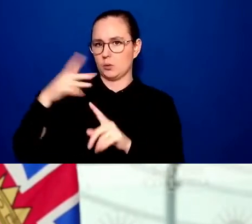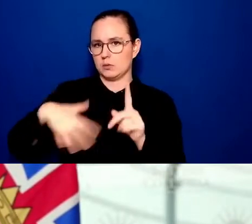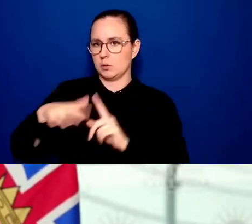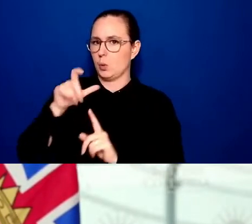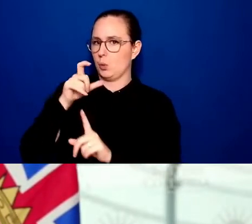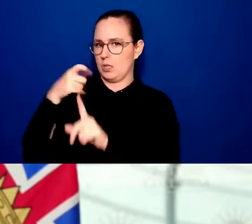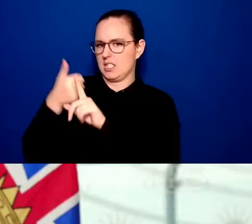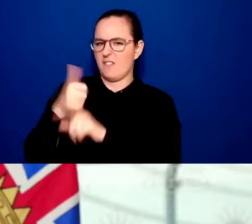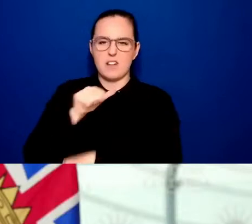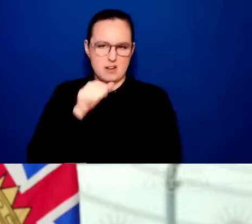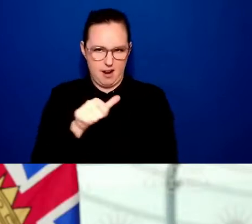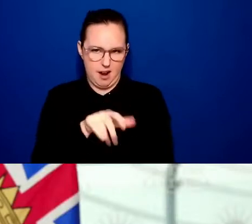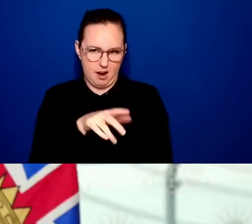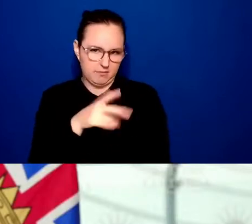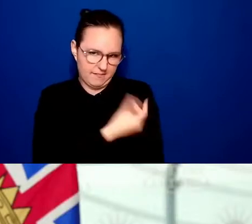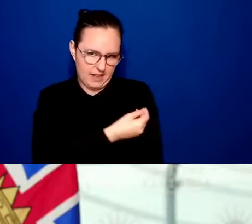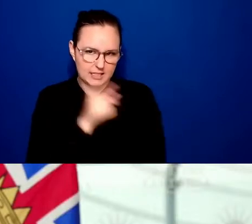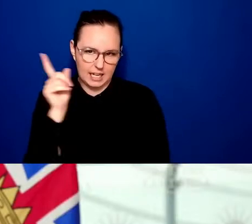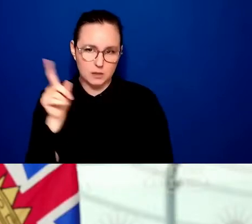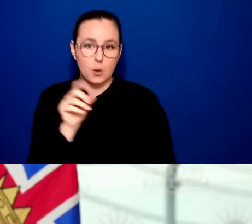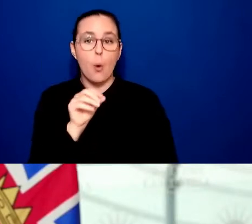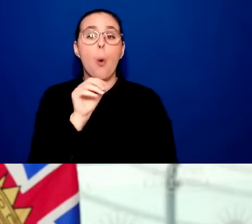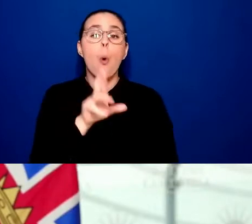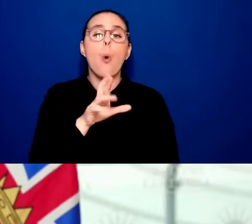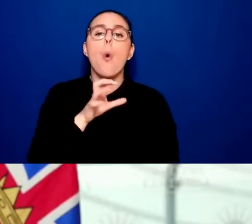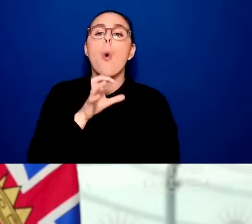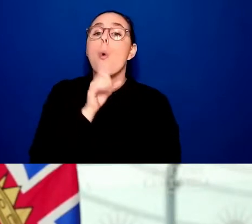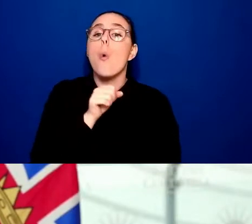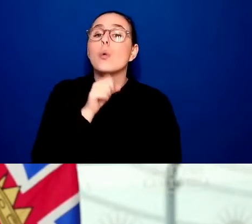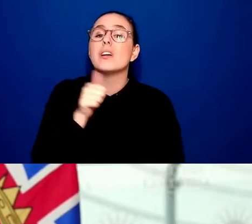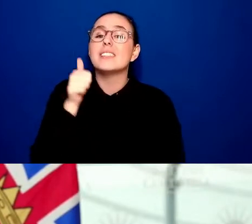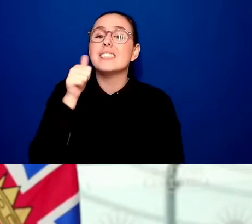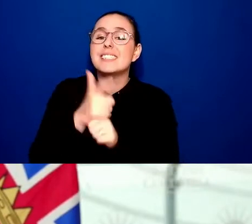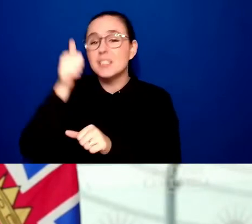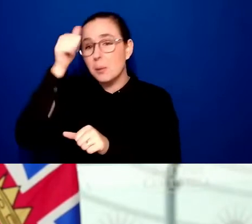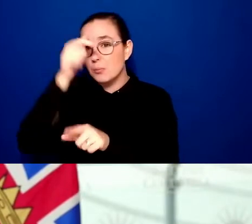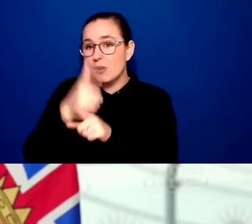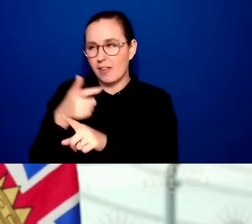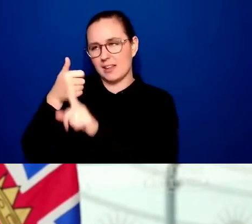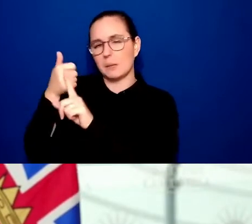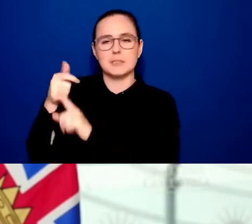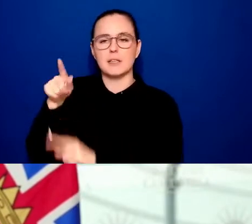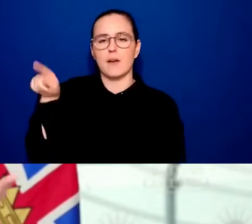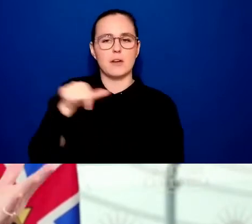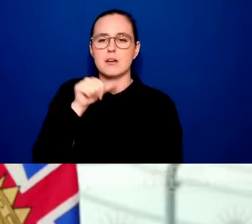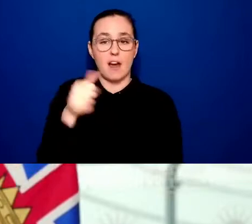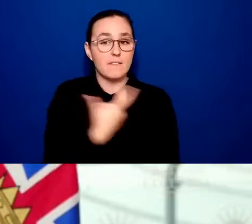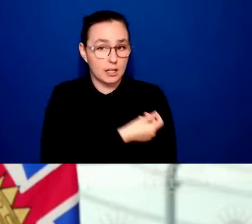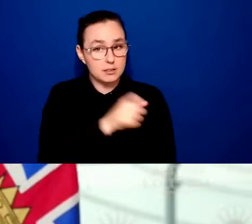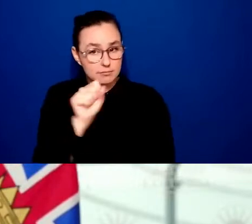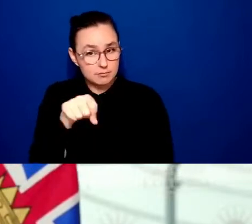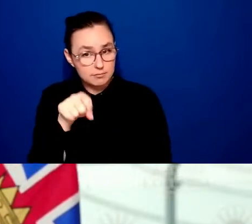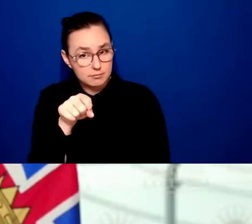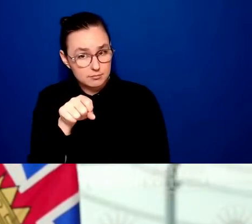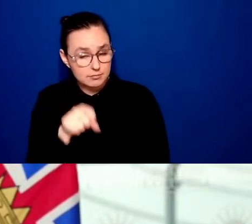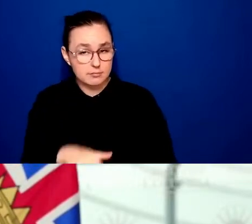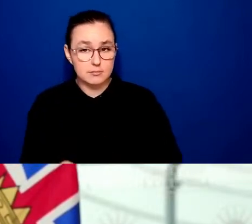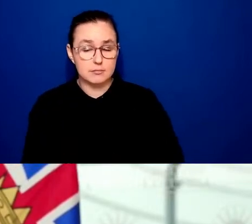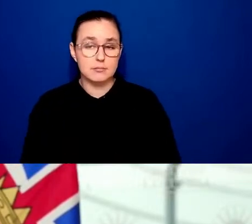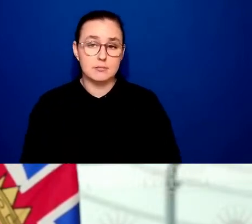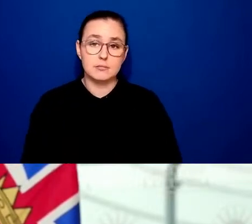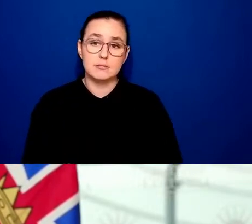are older children or adults that are not yet immunized. So yes, it is important. We see in the data I showed